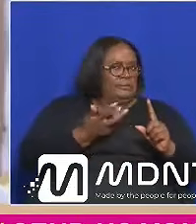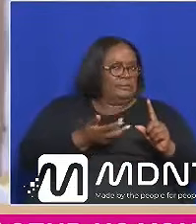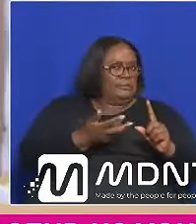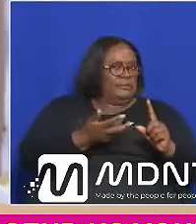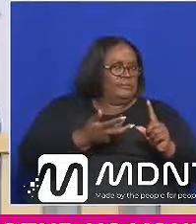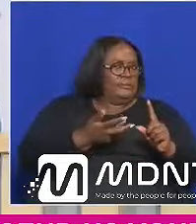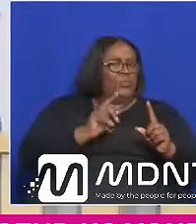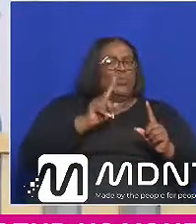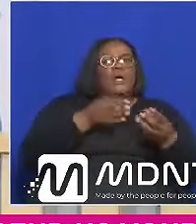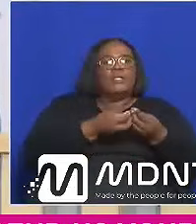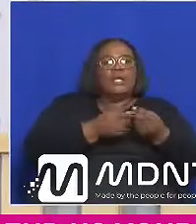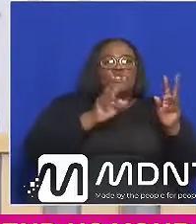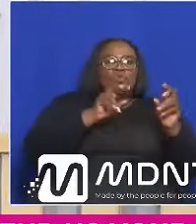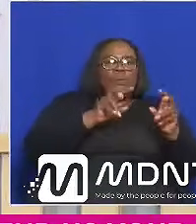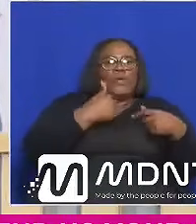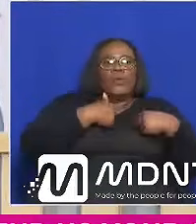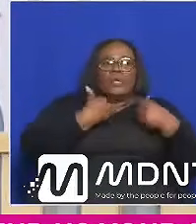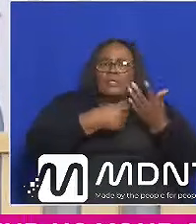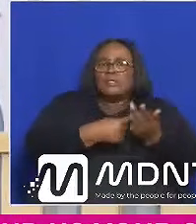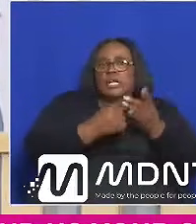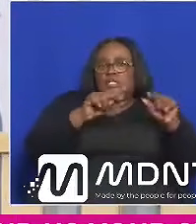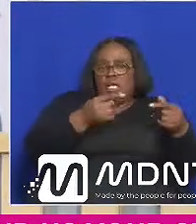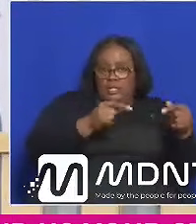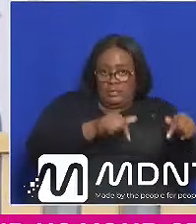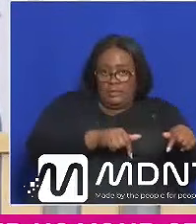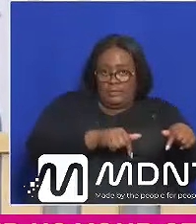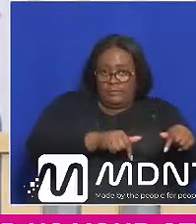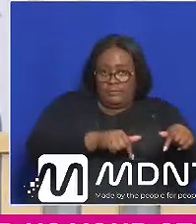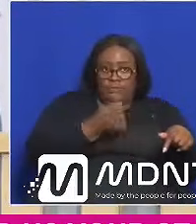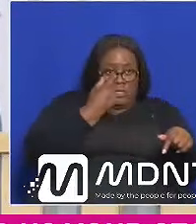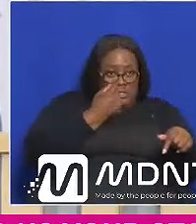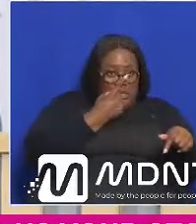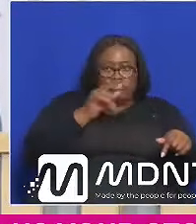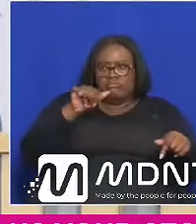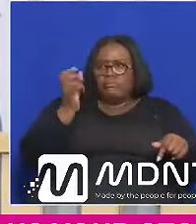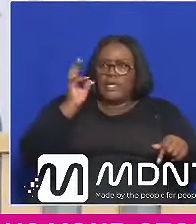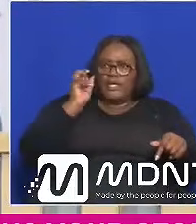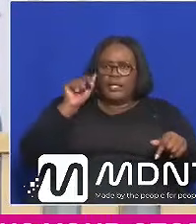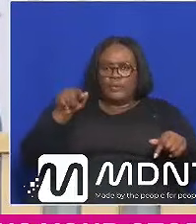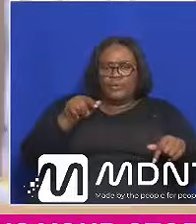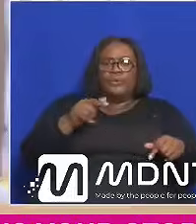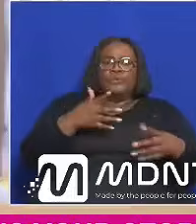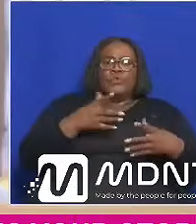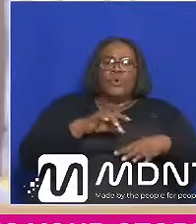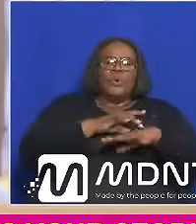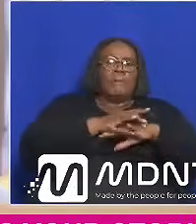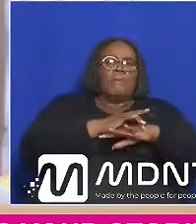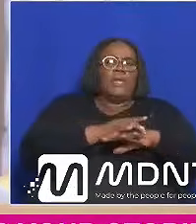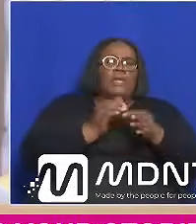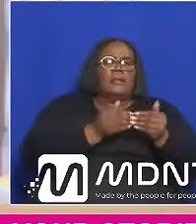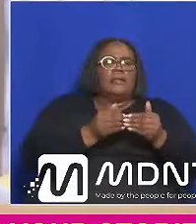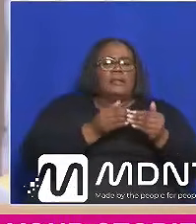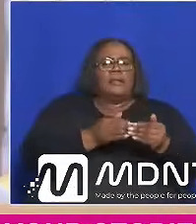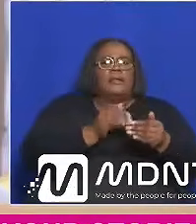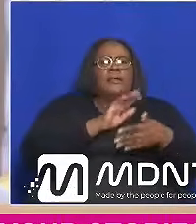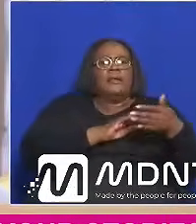You understand? I hear you. Now, the Medicare charge sheet as at item 7 appears from